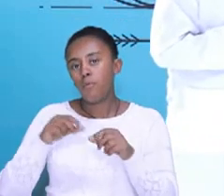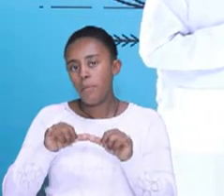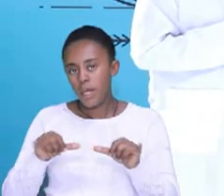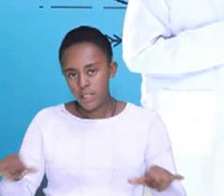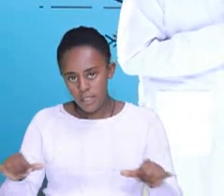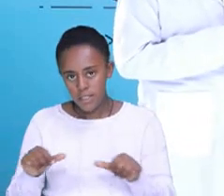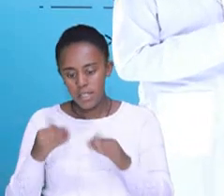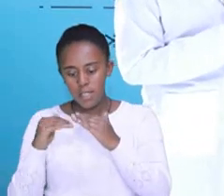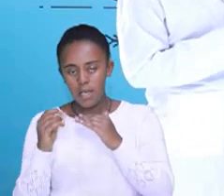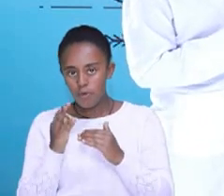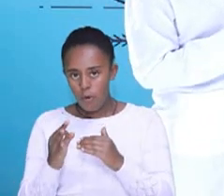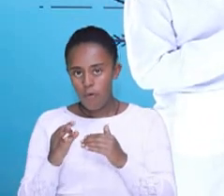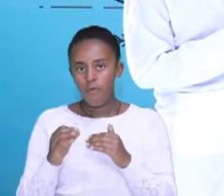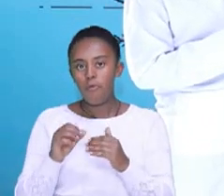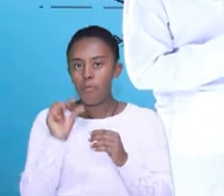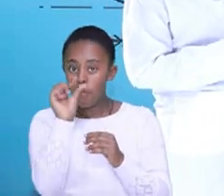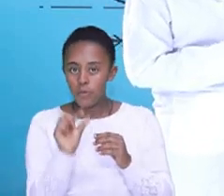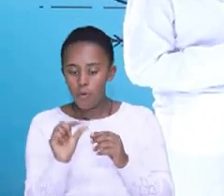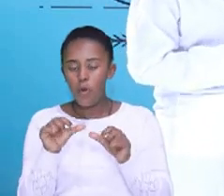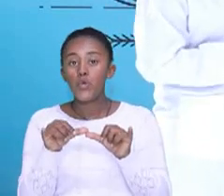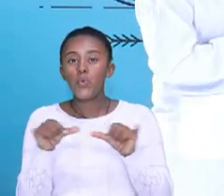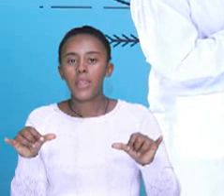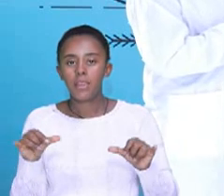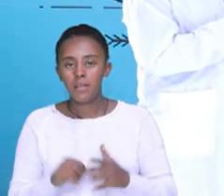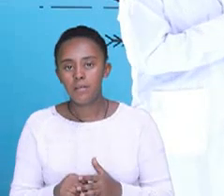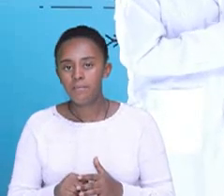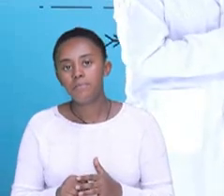measure size of cells by small units.